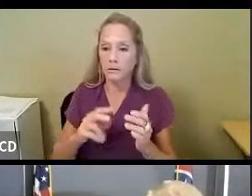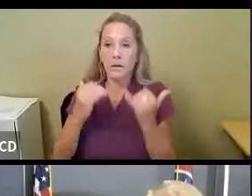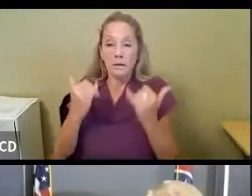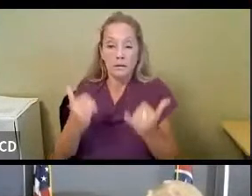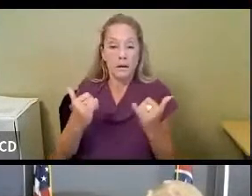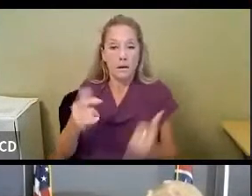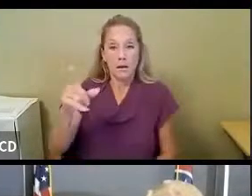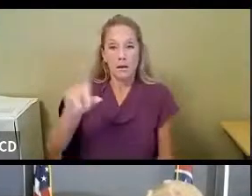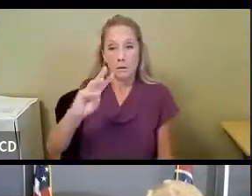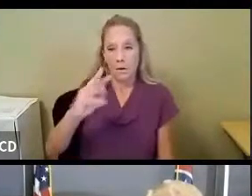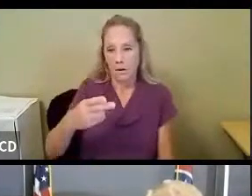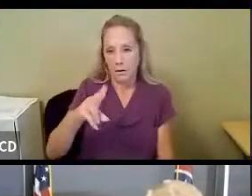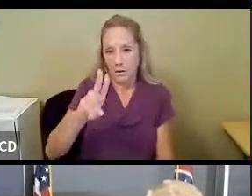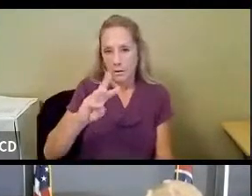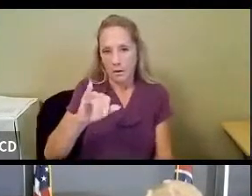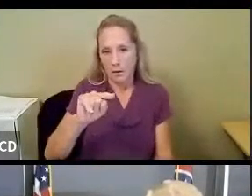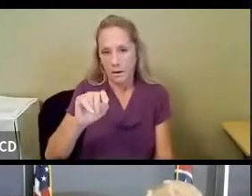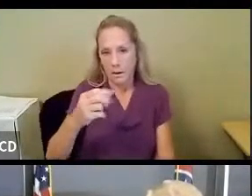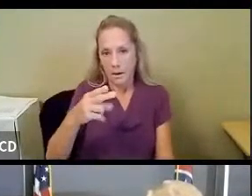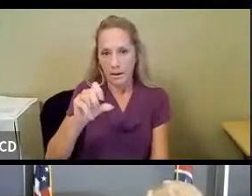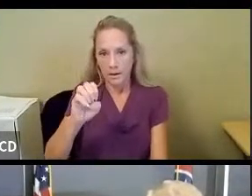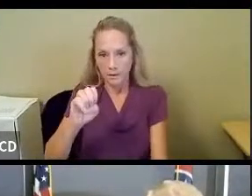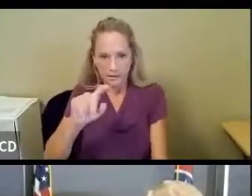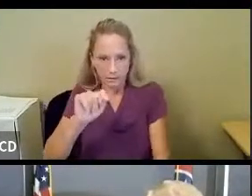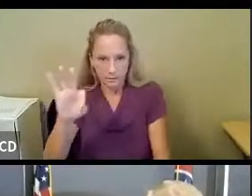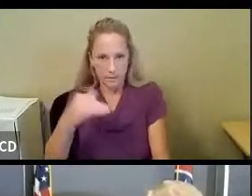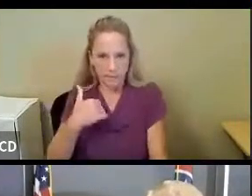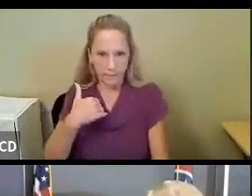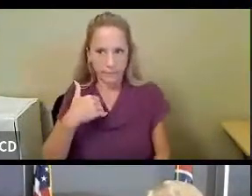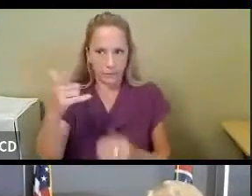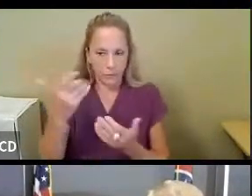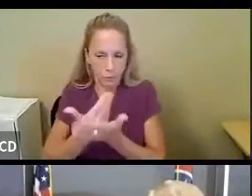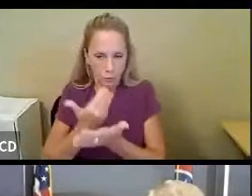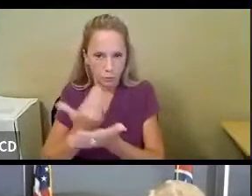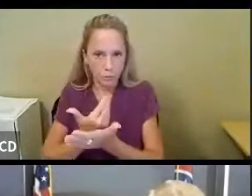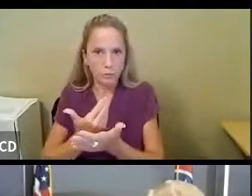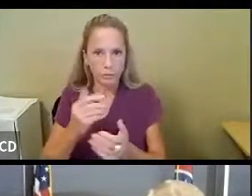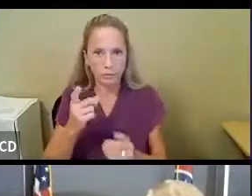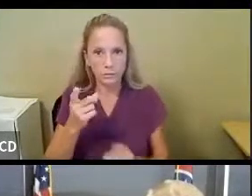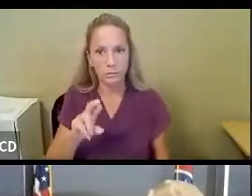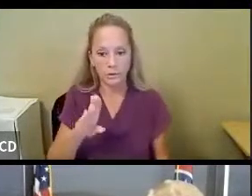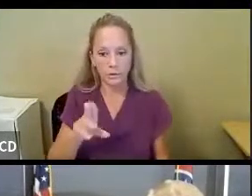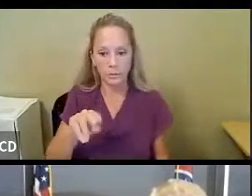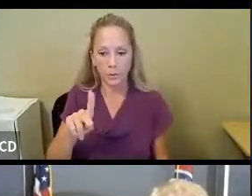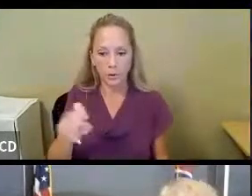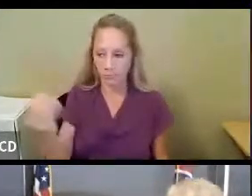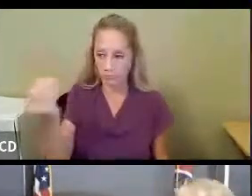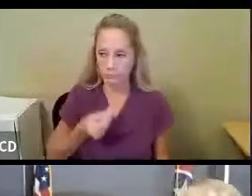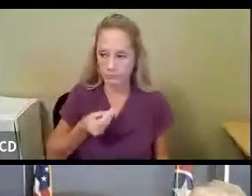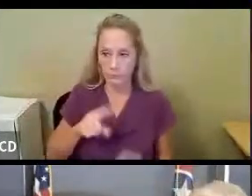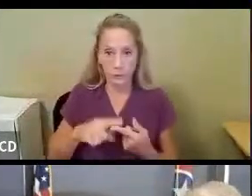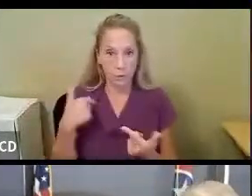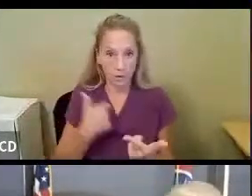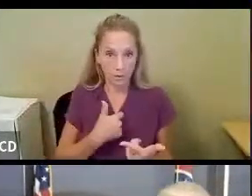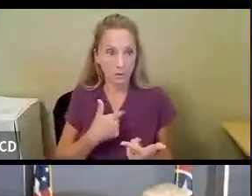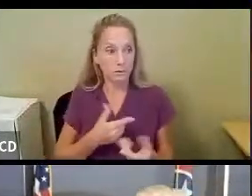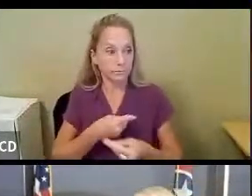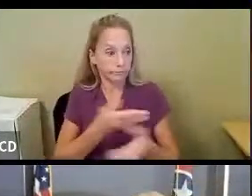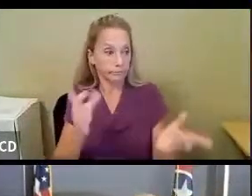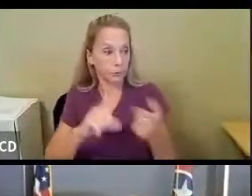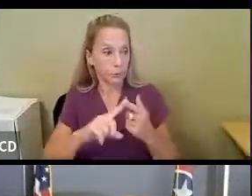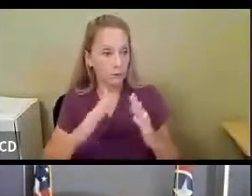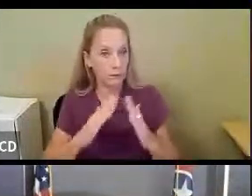Force report that Dr. Birx provided to the city and to us. And